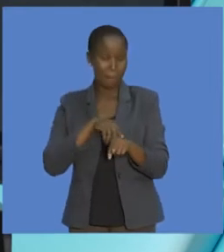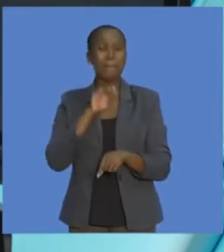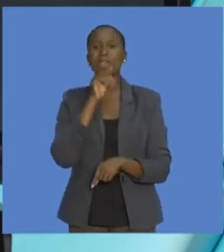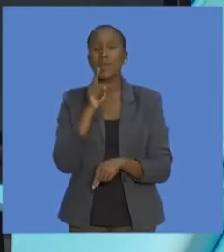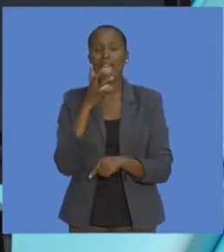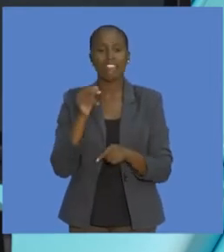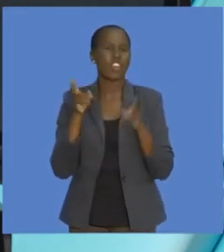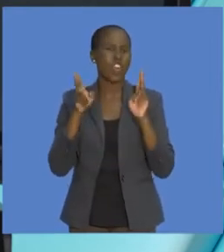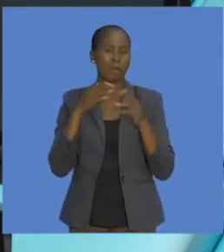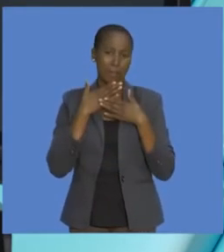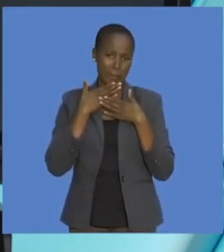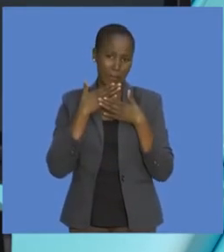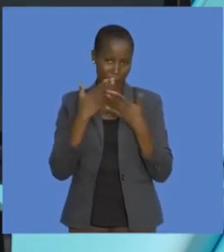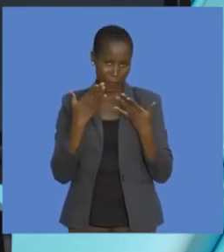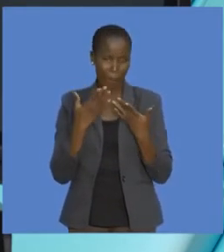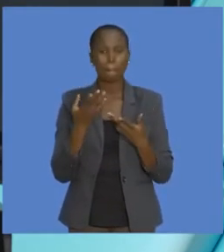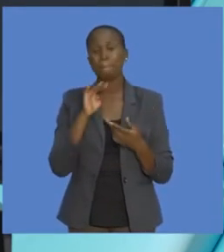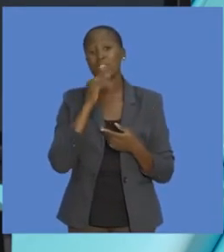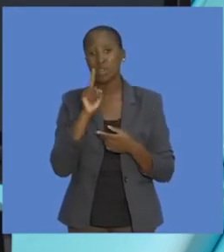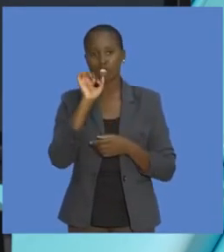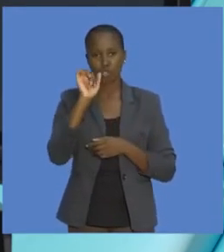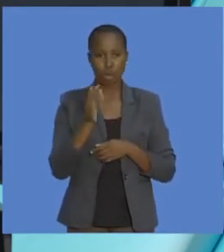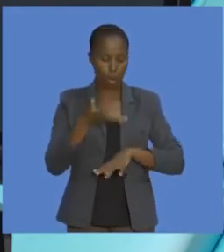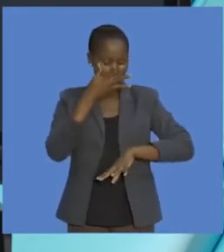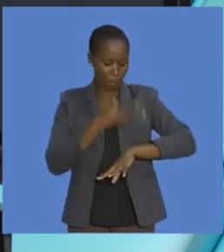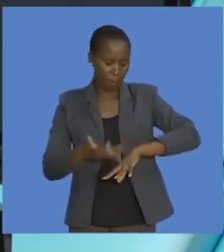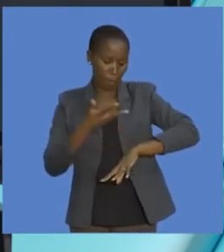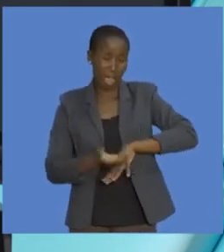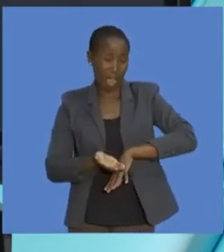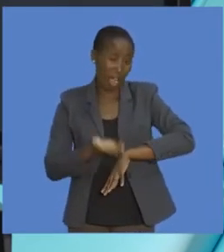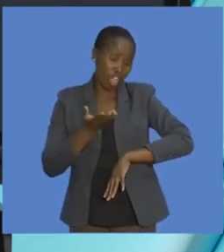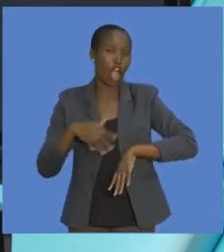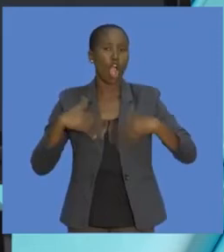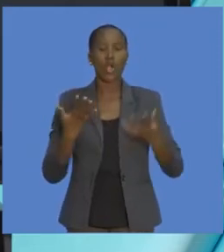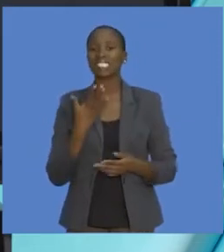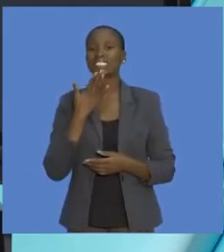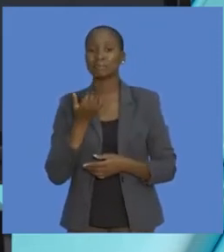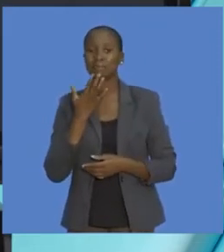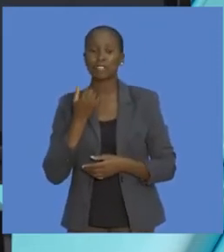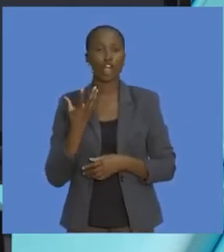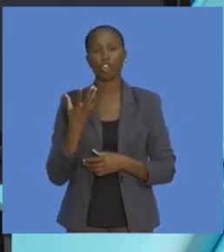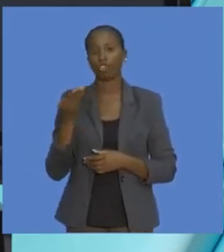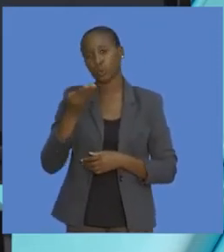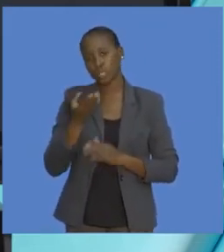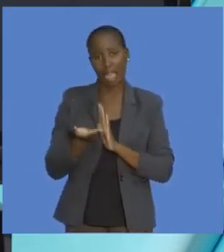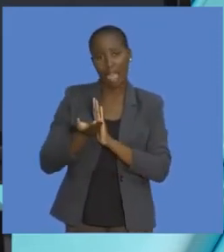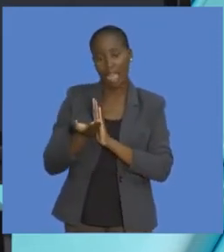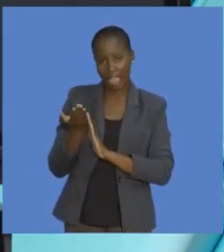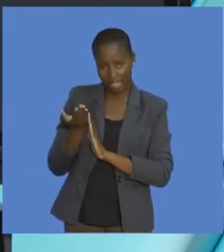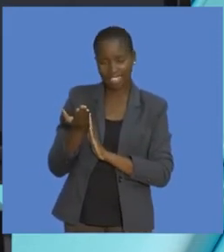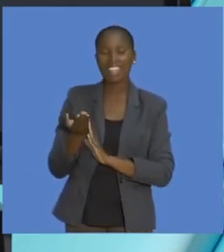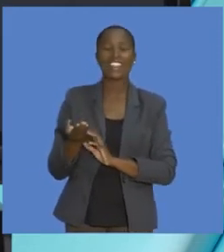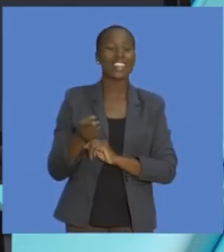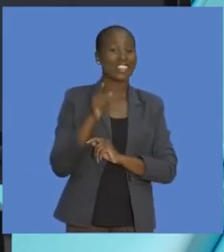example of that would be your blood pressure or your blood sugar levels. These often sometimes fluctuate and result in